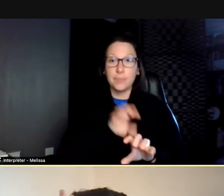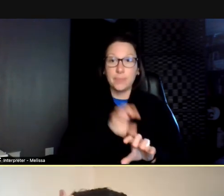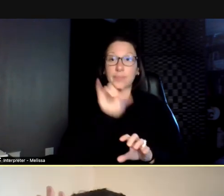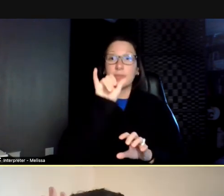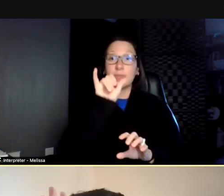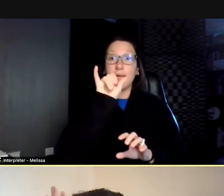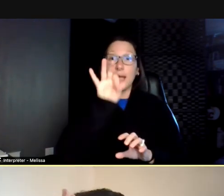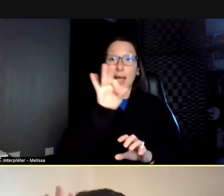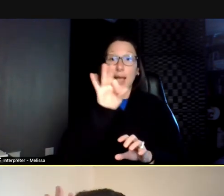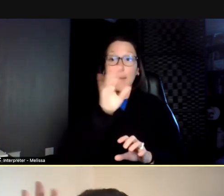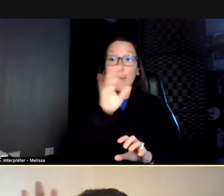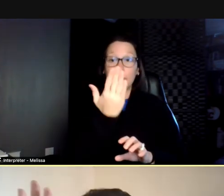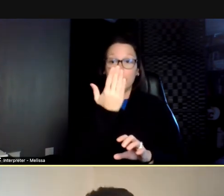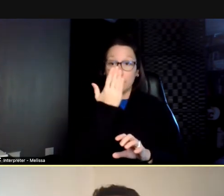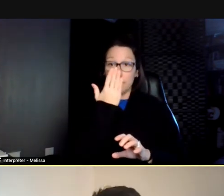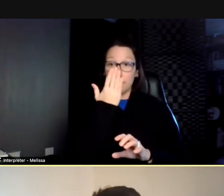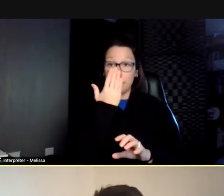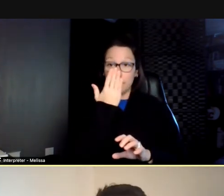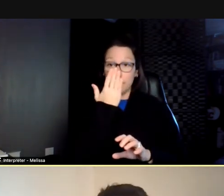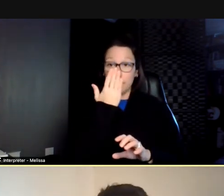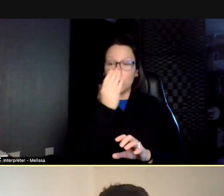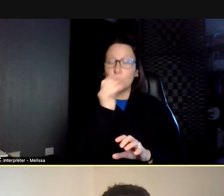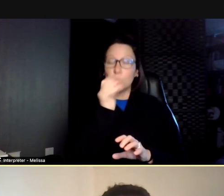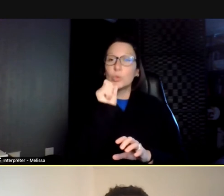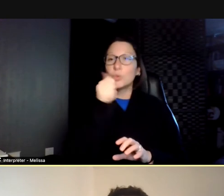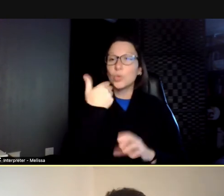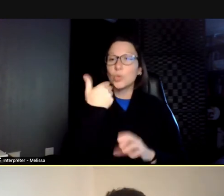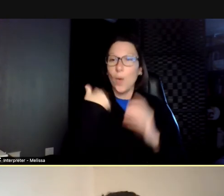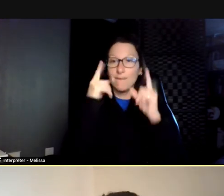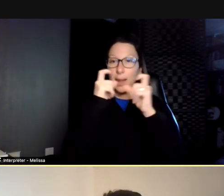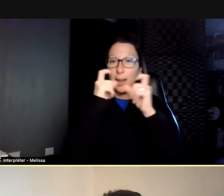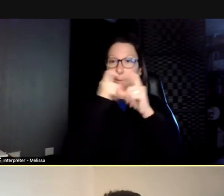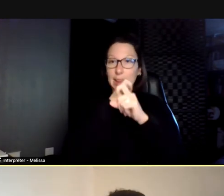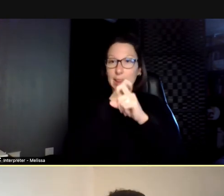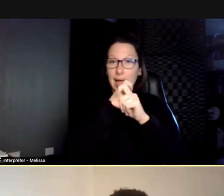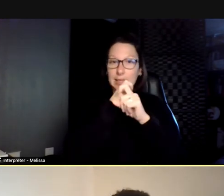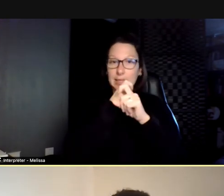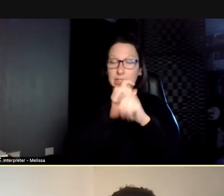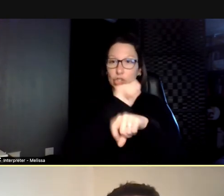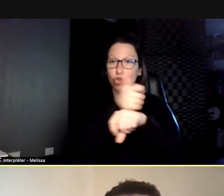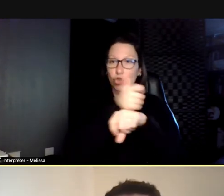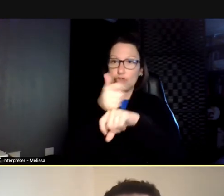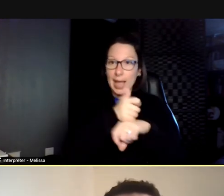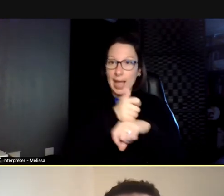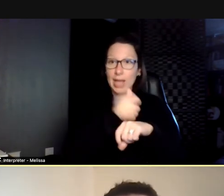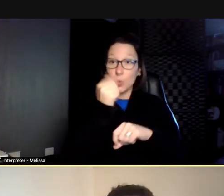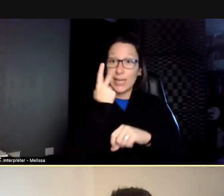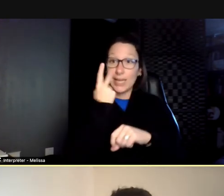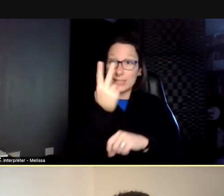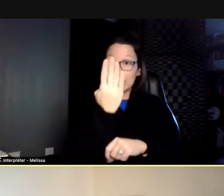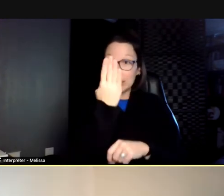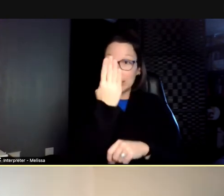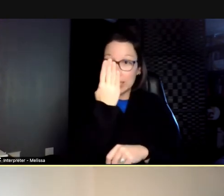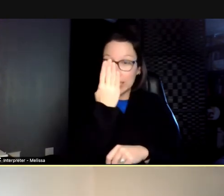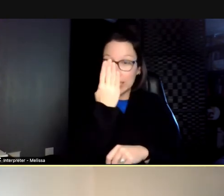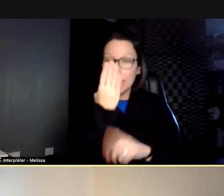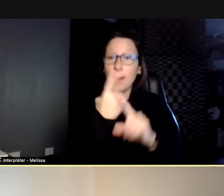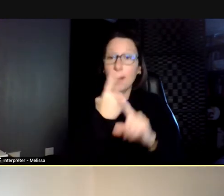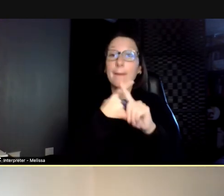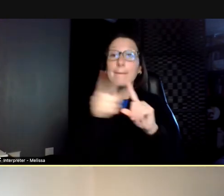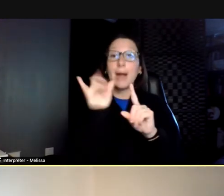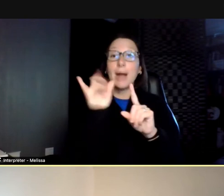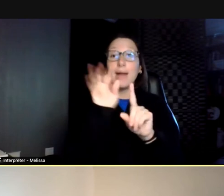2 inches away from one of those toys, you don't have a very complex array and you can probably see that object in front of you. But when you get 10